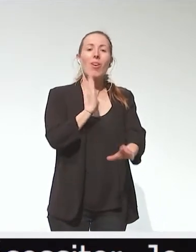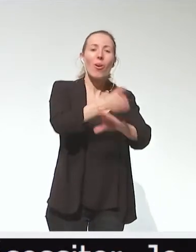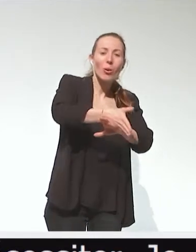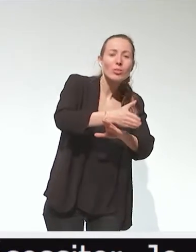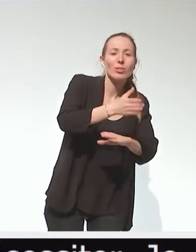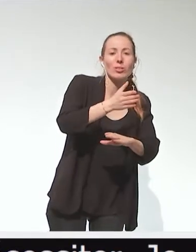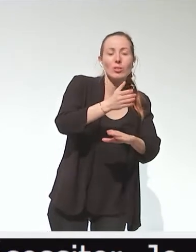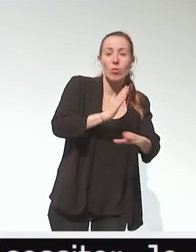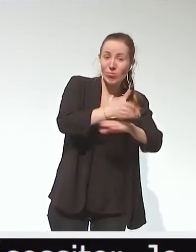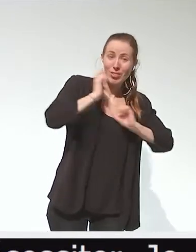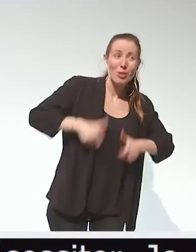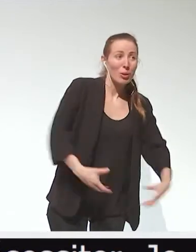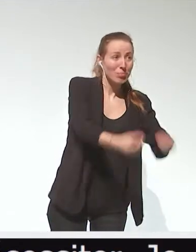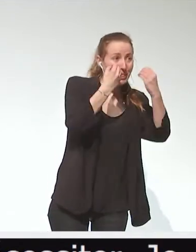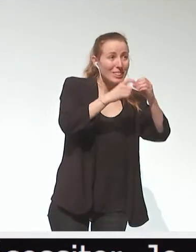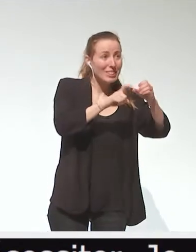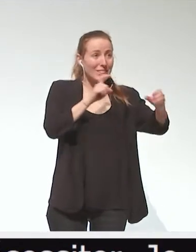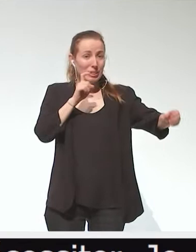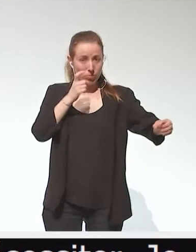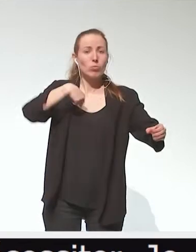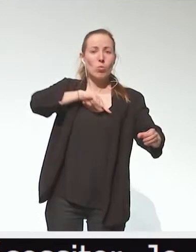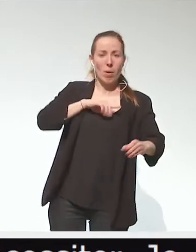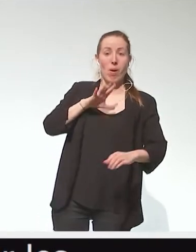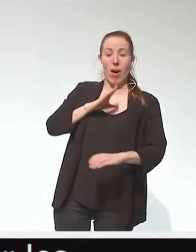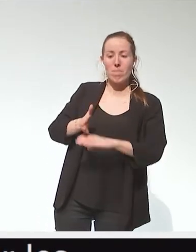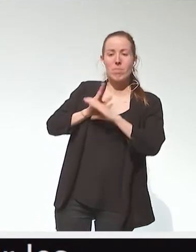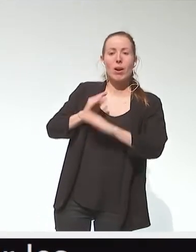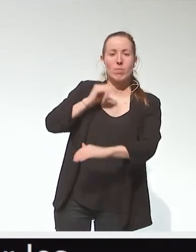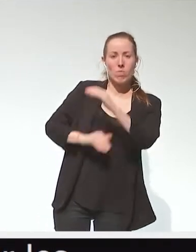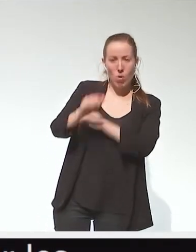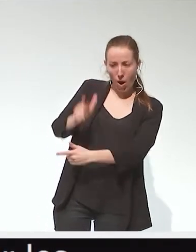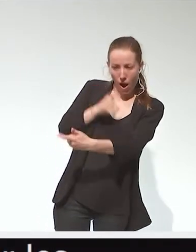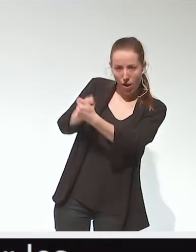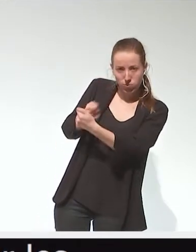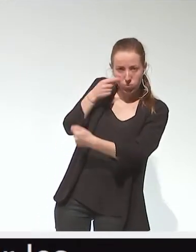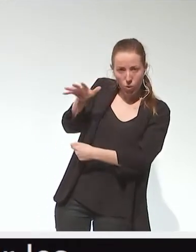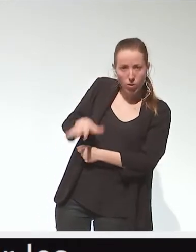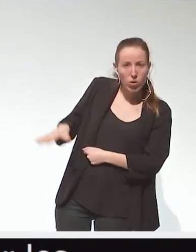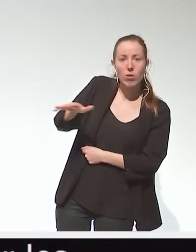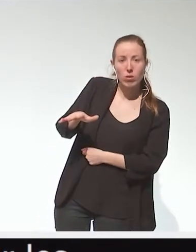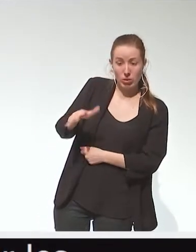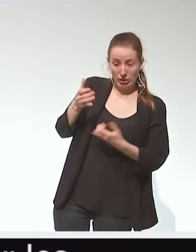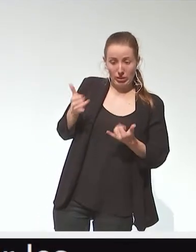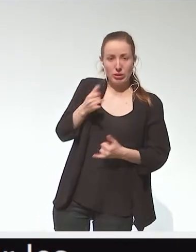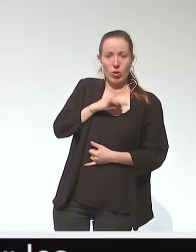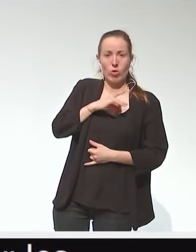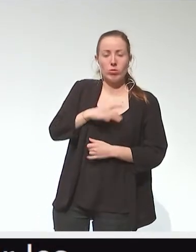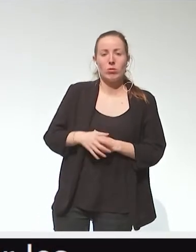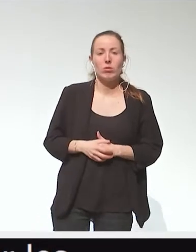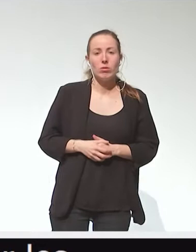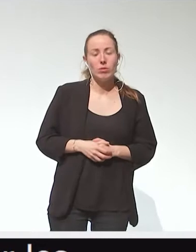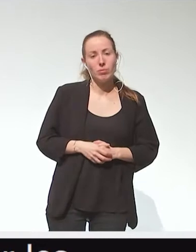in Ireland, but we always just had the same path. You did your school leavers and you went to day